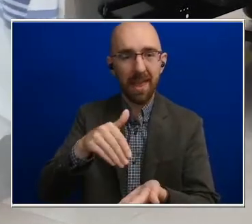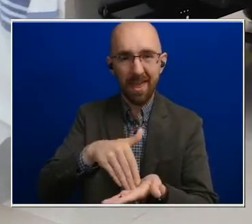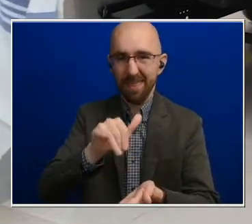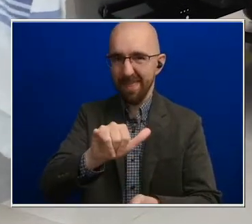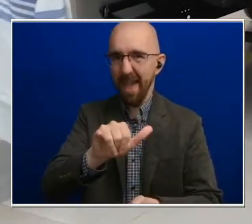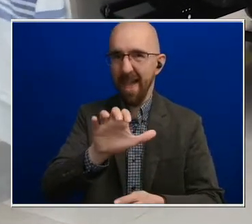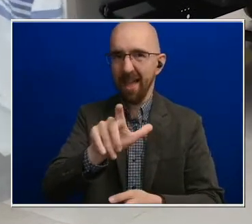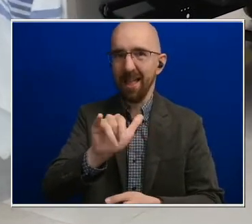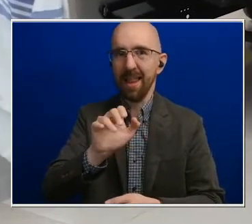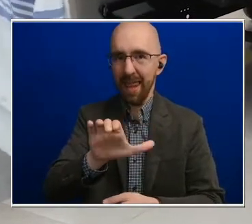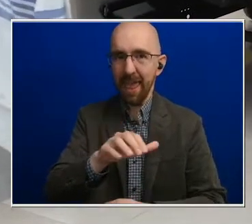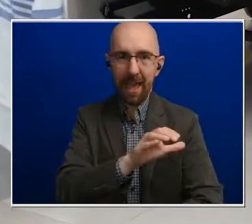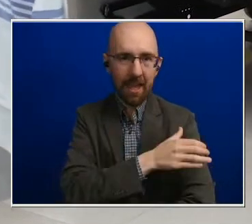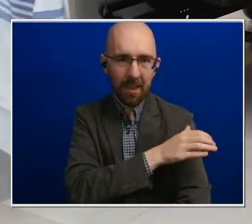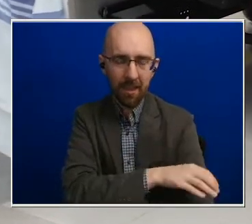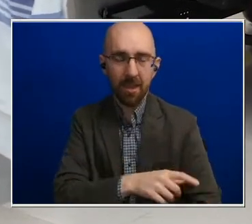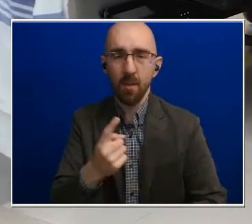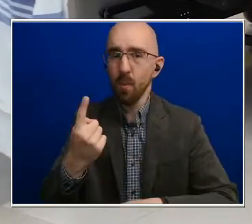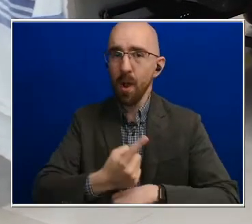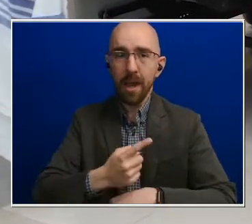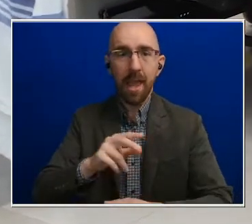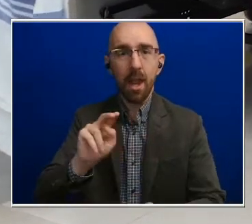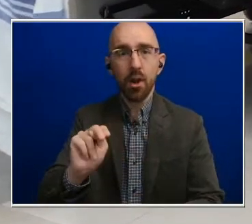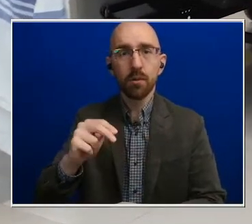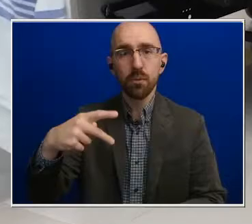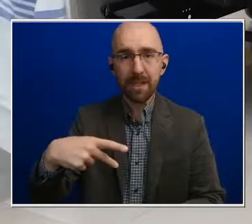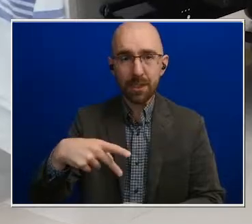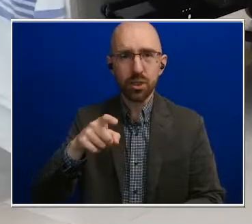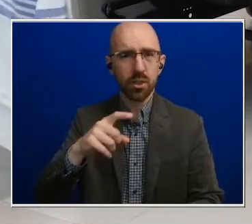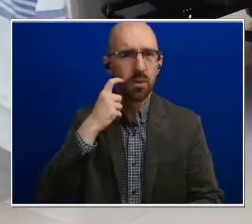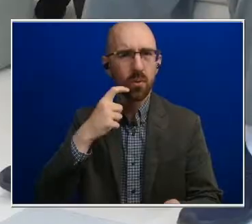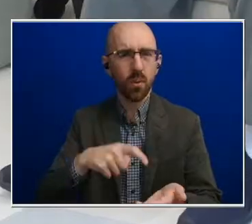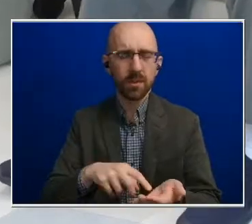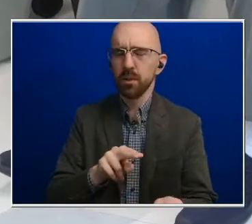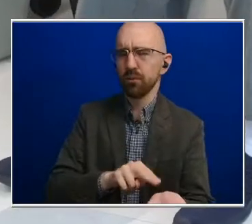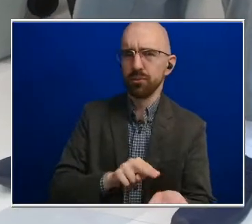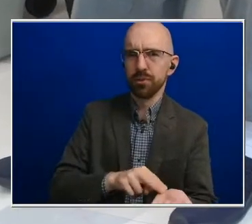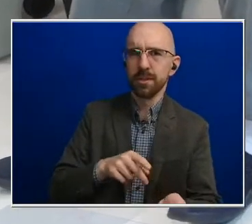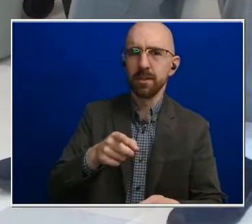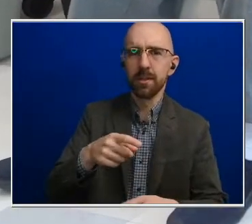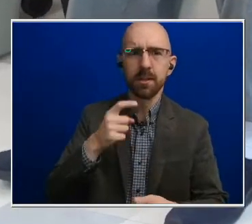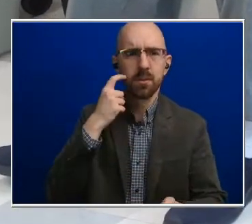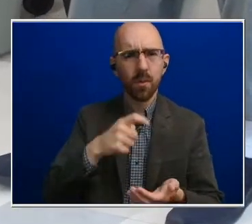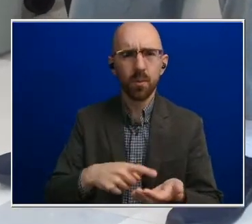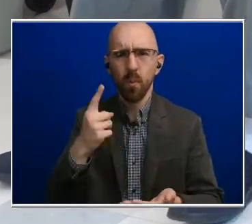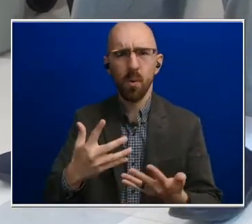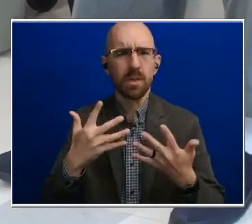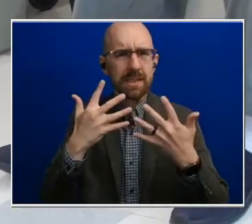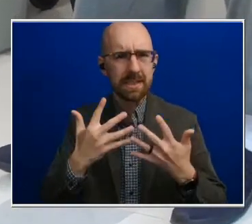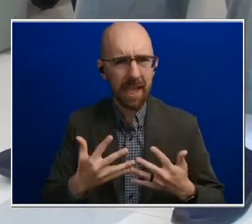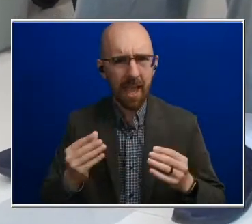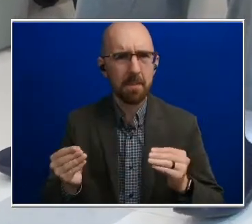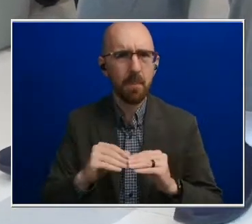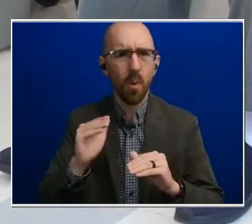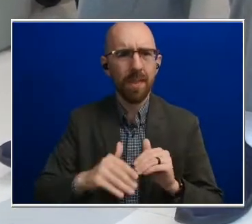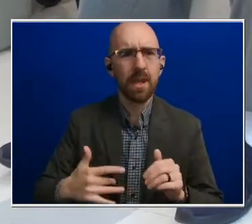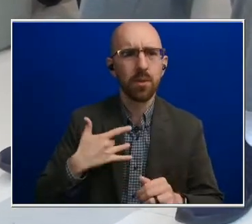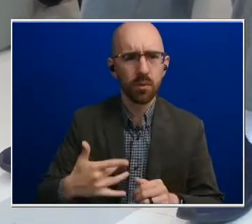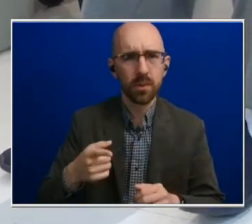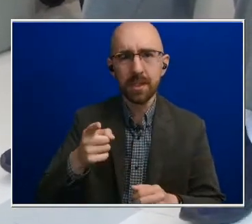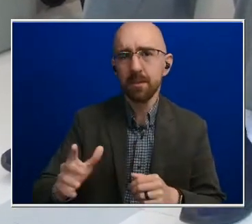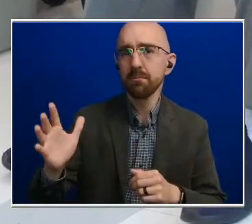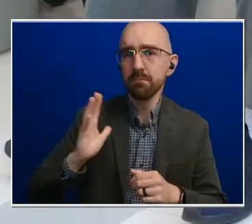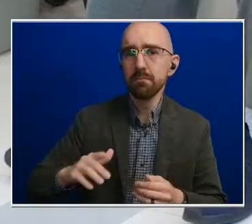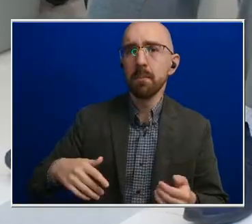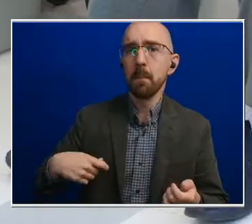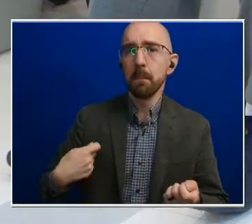one day, a nurse practitioner noticed one of them seemed sadder than usual. She knew he used to perform, so she